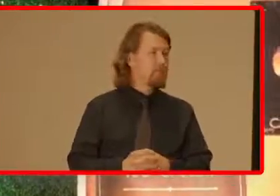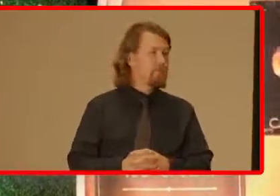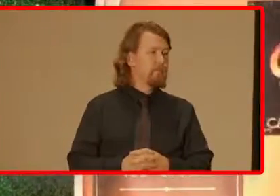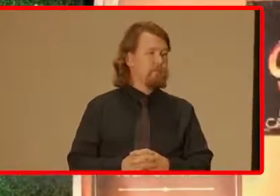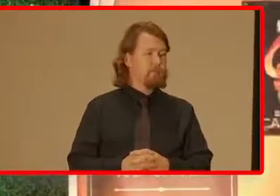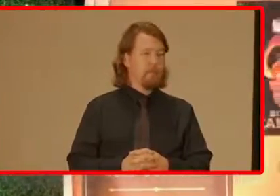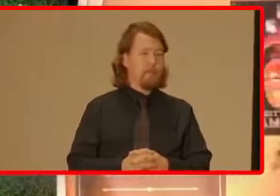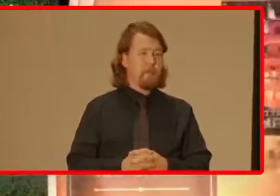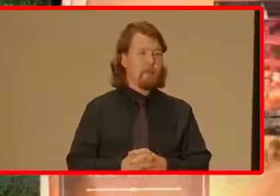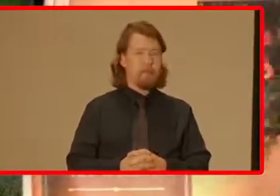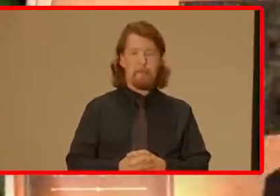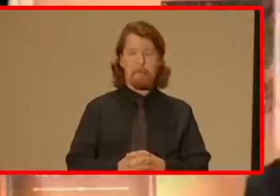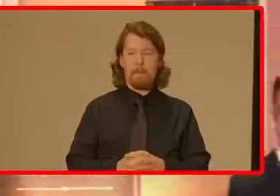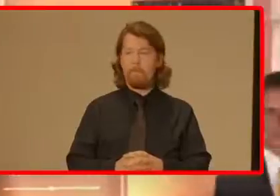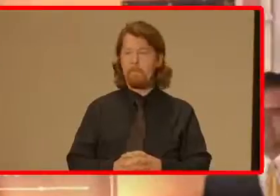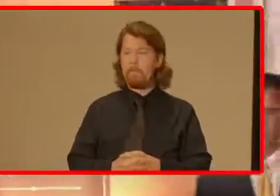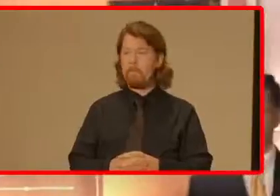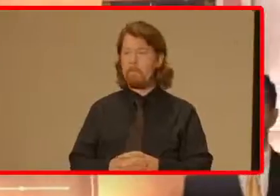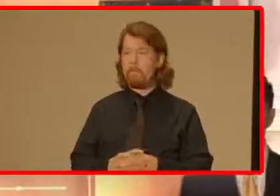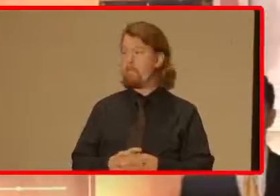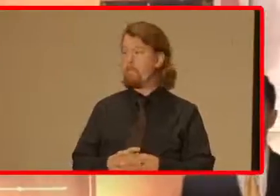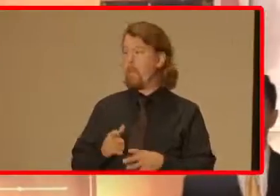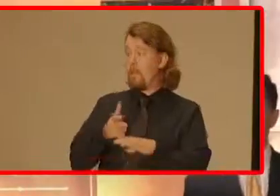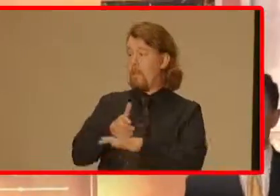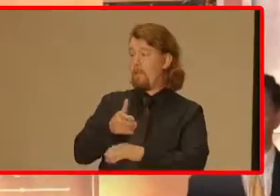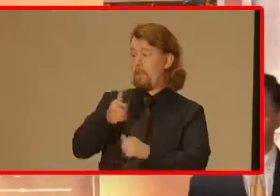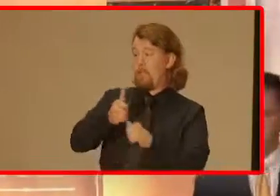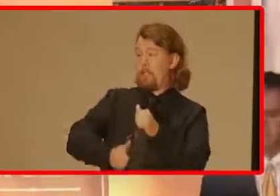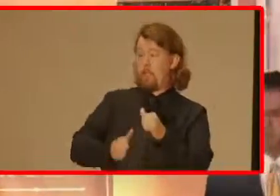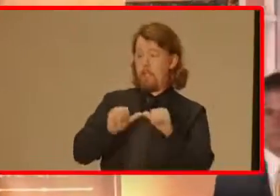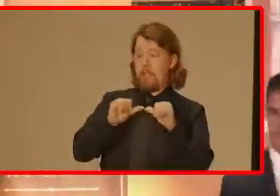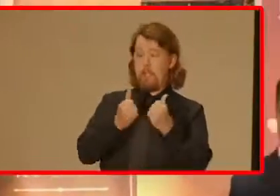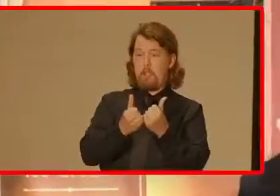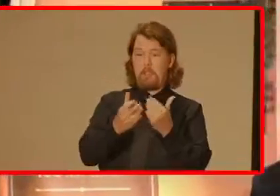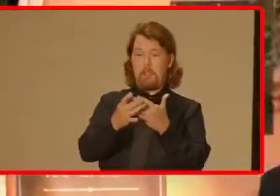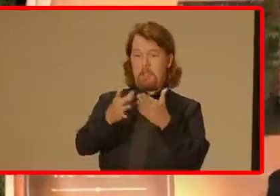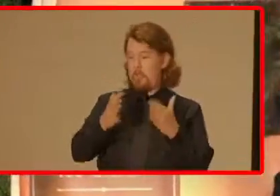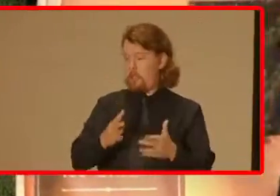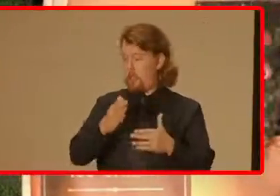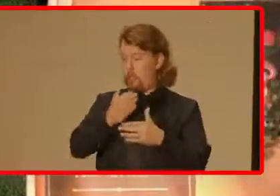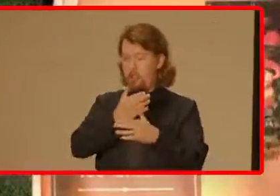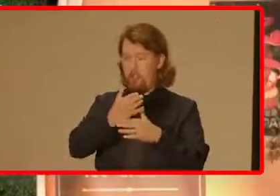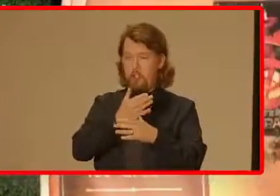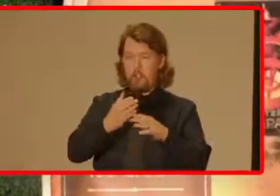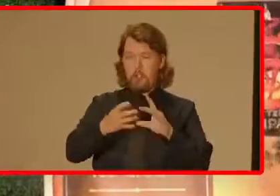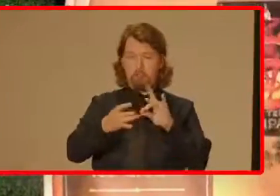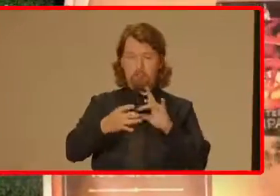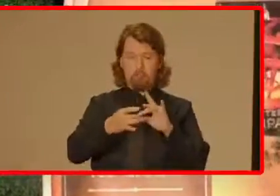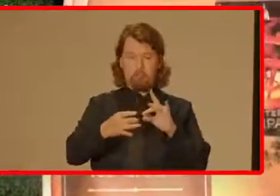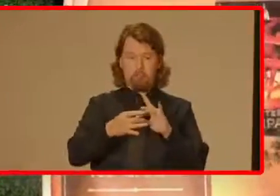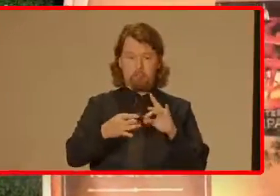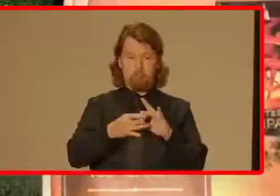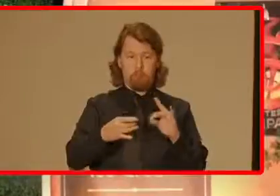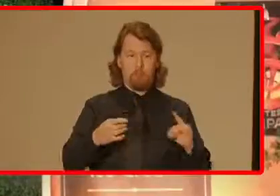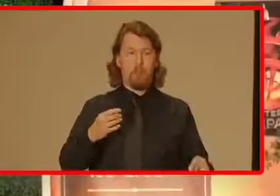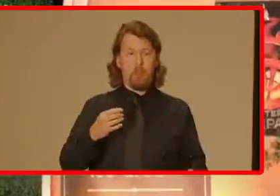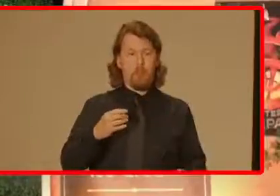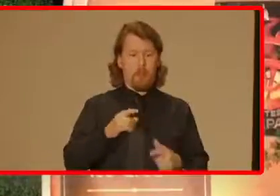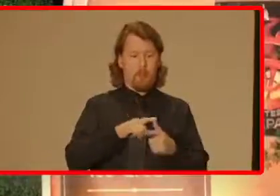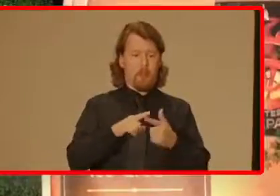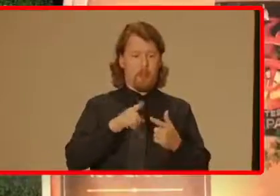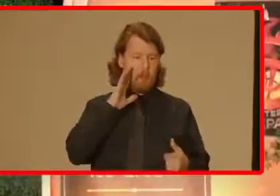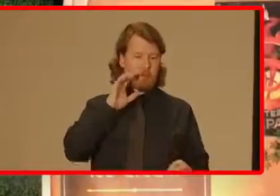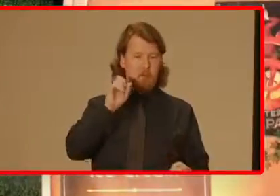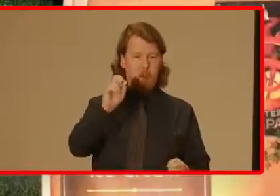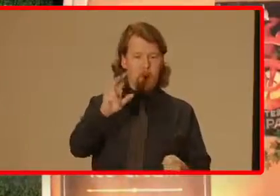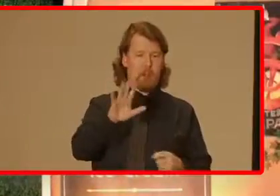After each agency leader shares remarks, they'll just go back to their seats.